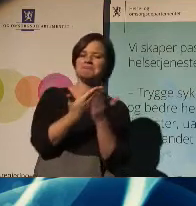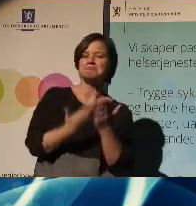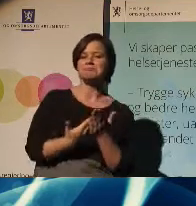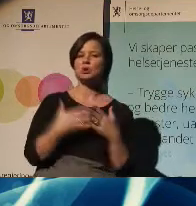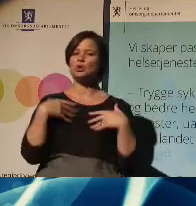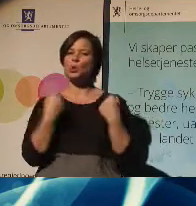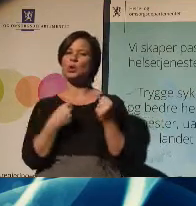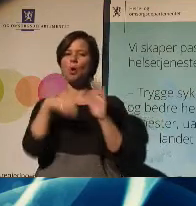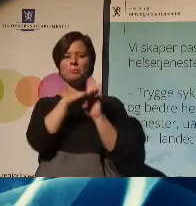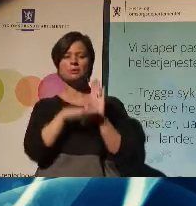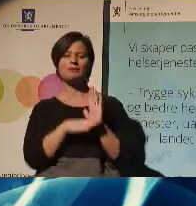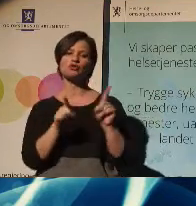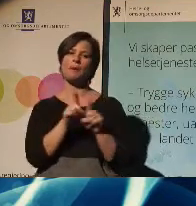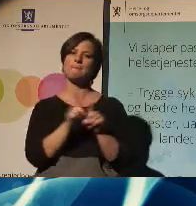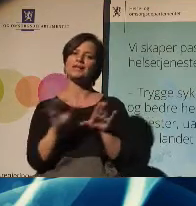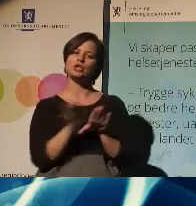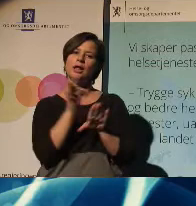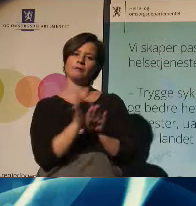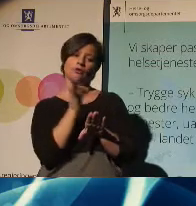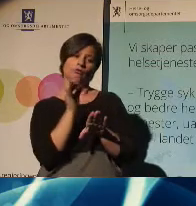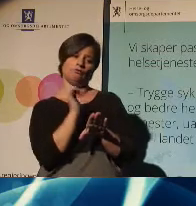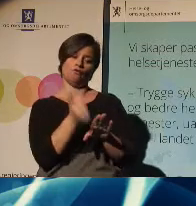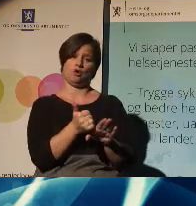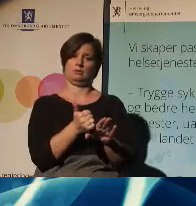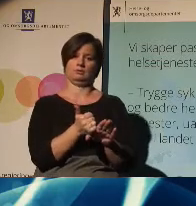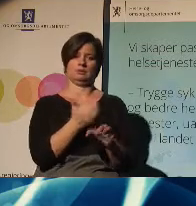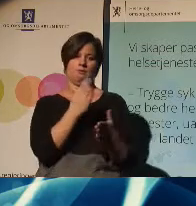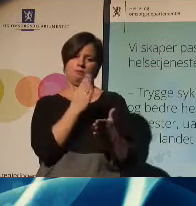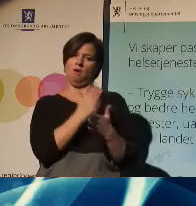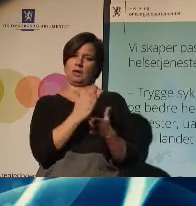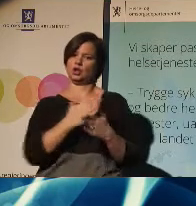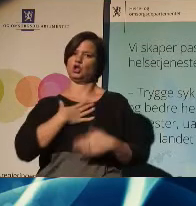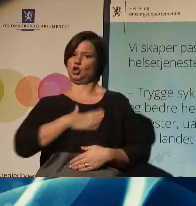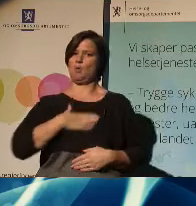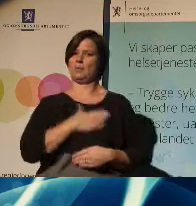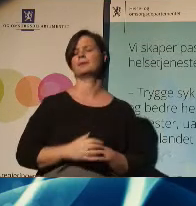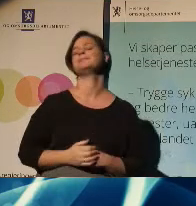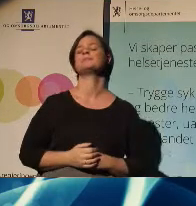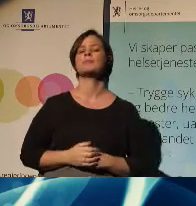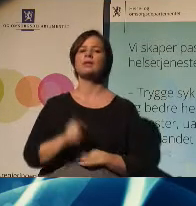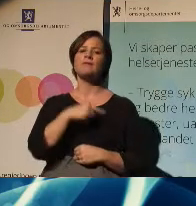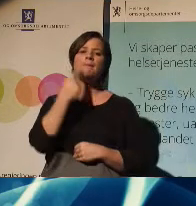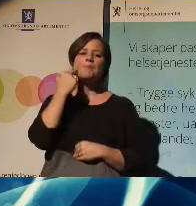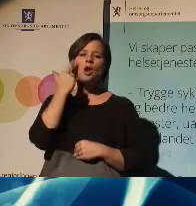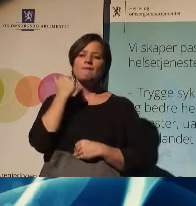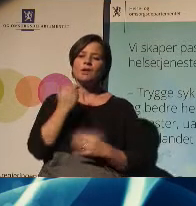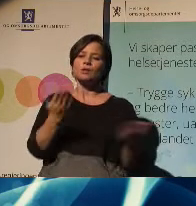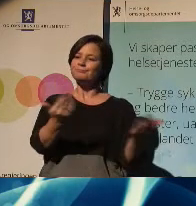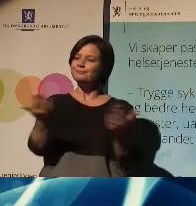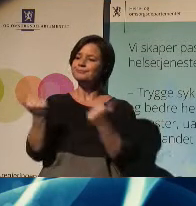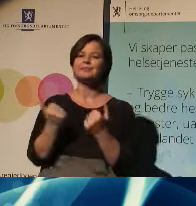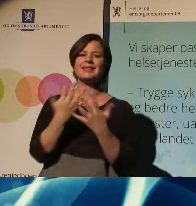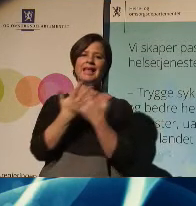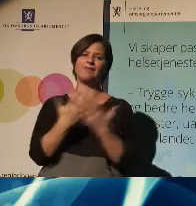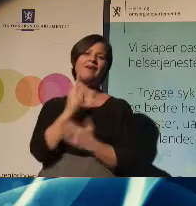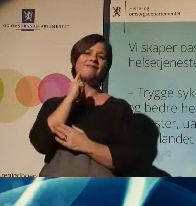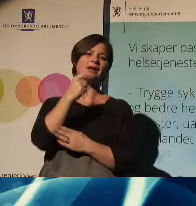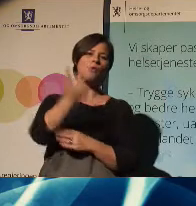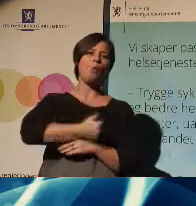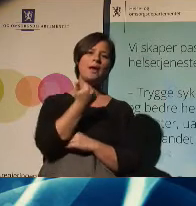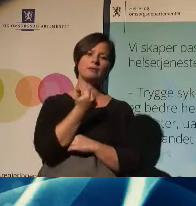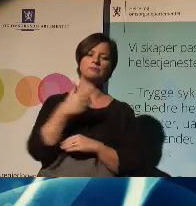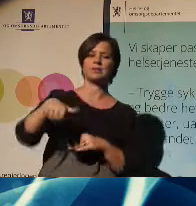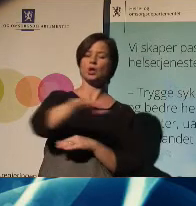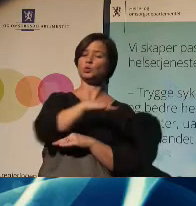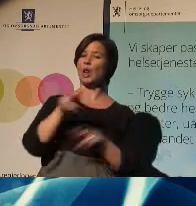recipes tailored to their specific disease. We try to bring our network together once every year in a national